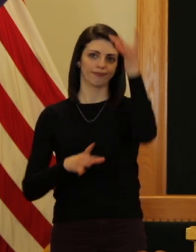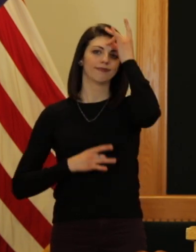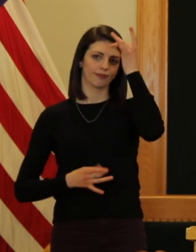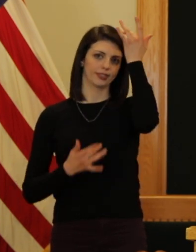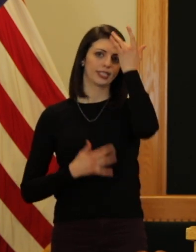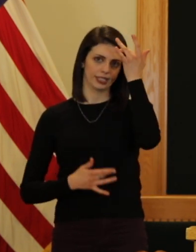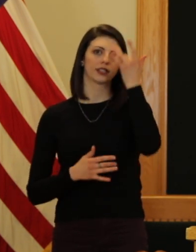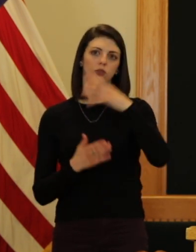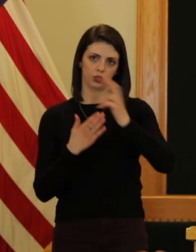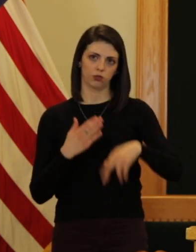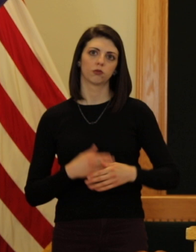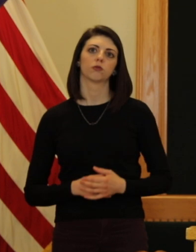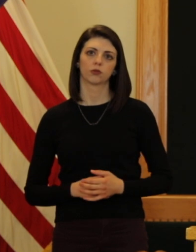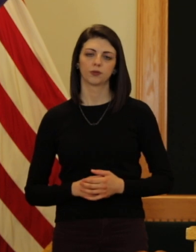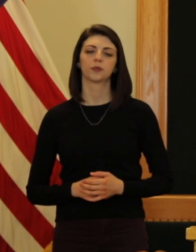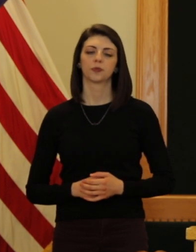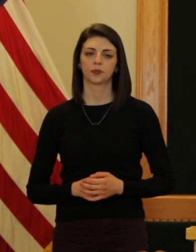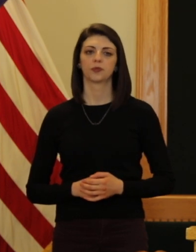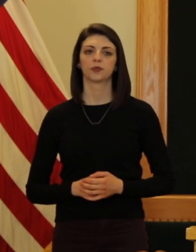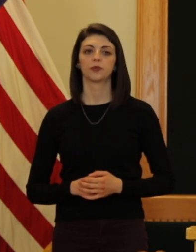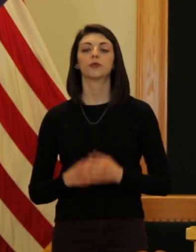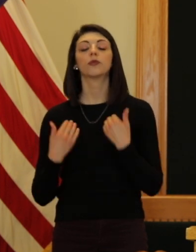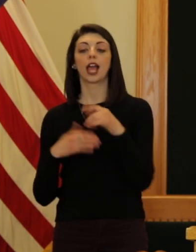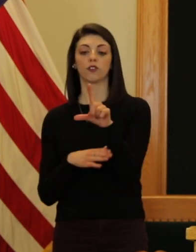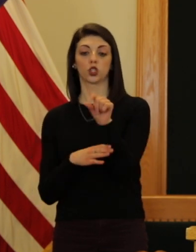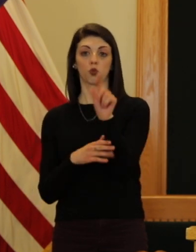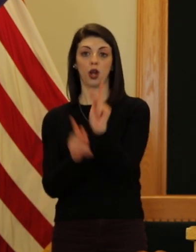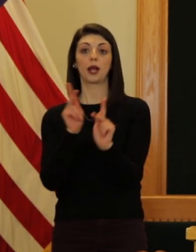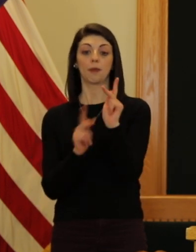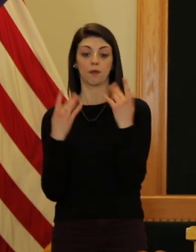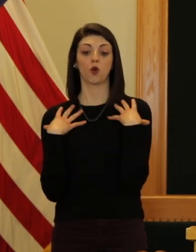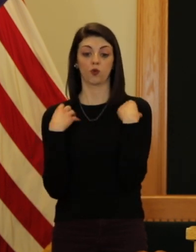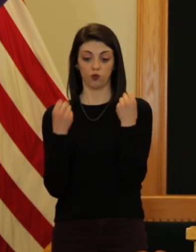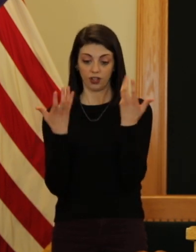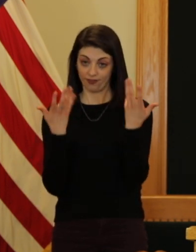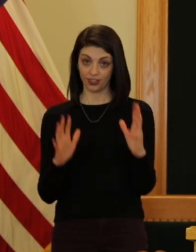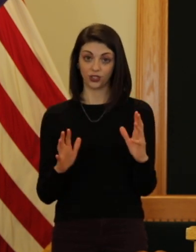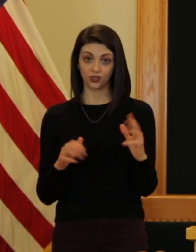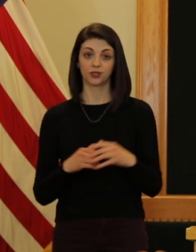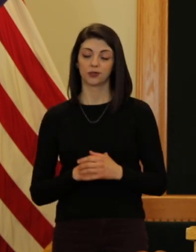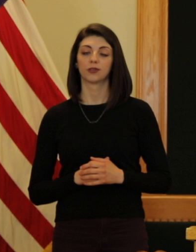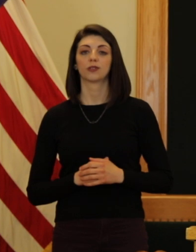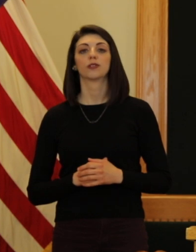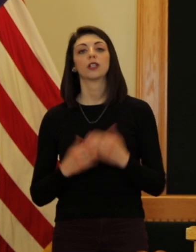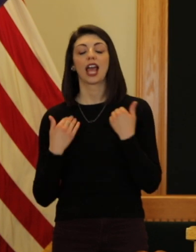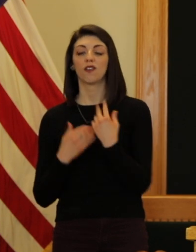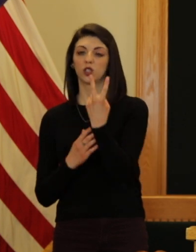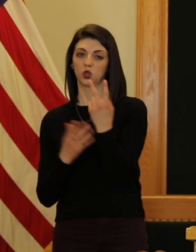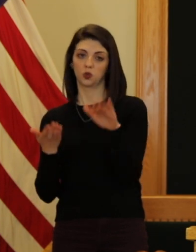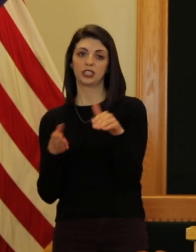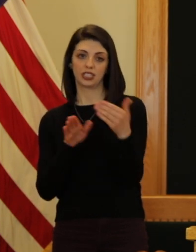results come back in. We have 20 residents that have recovered. We've had 2 deaths